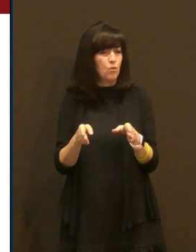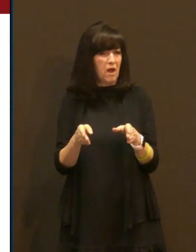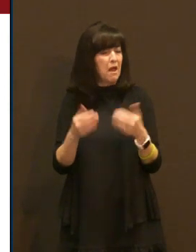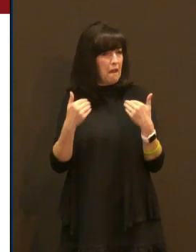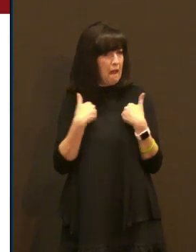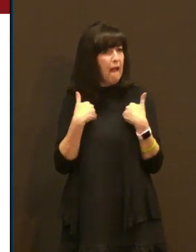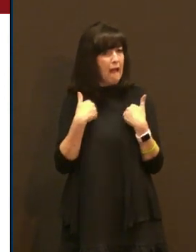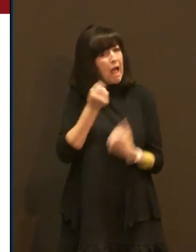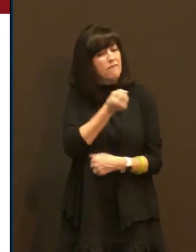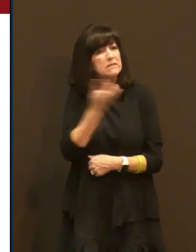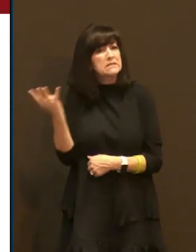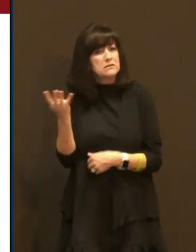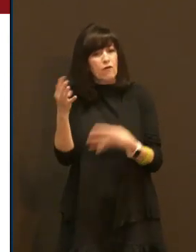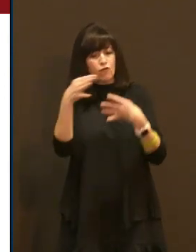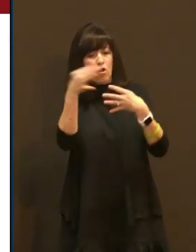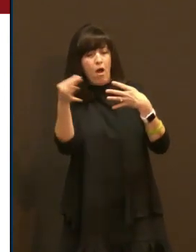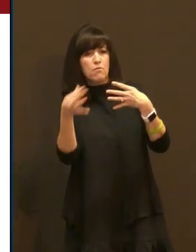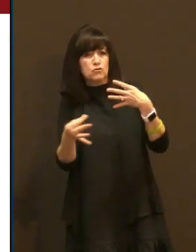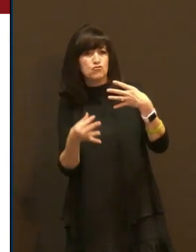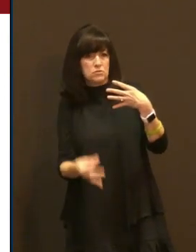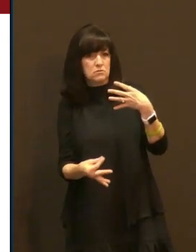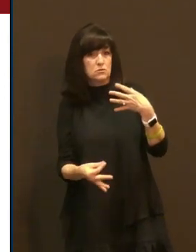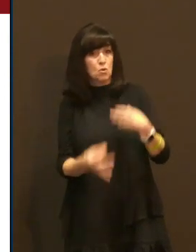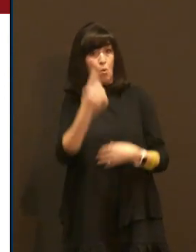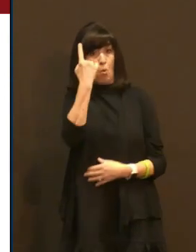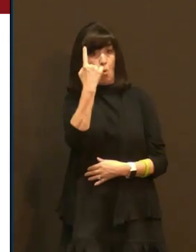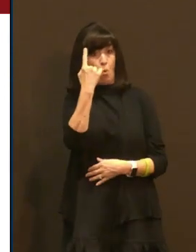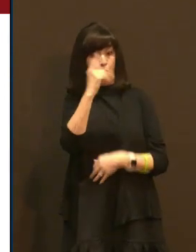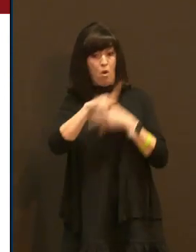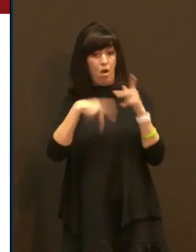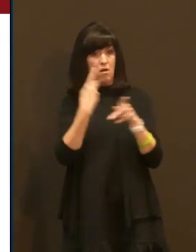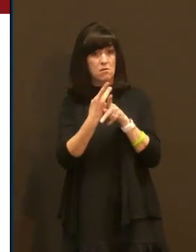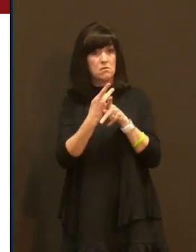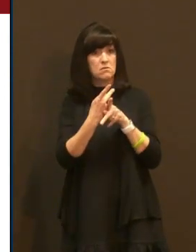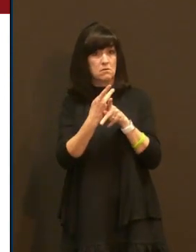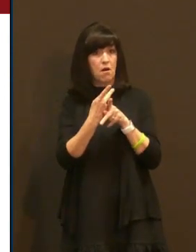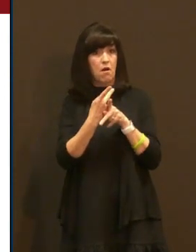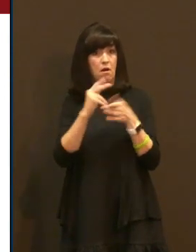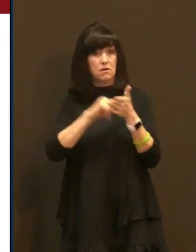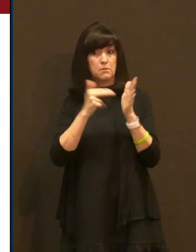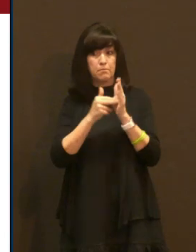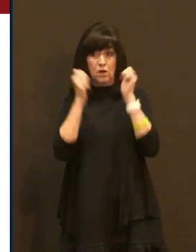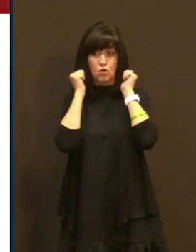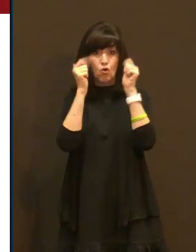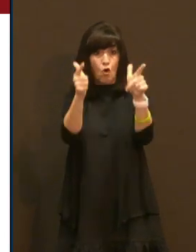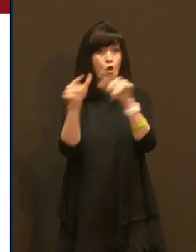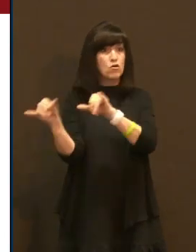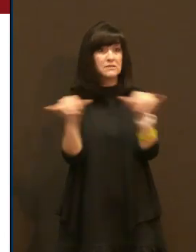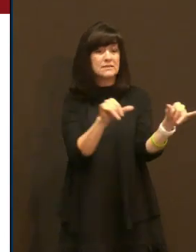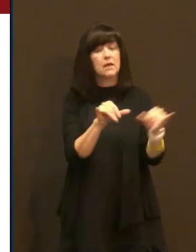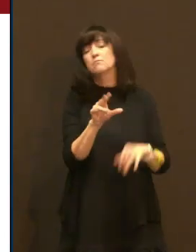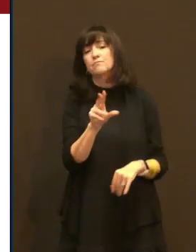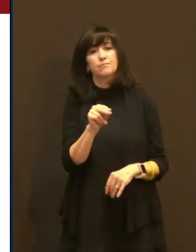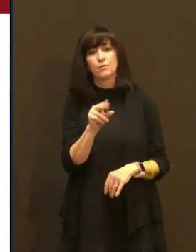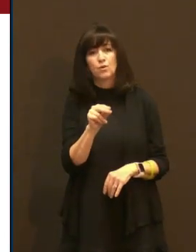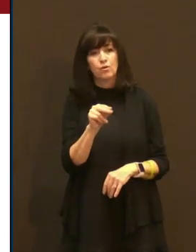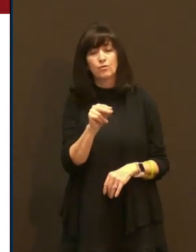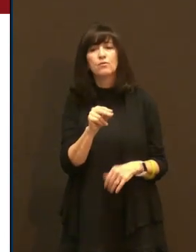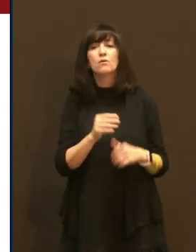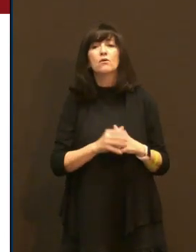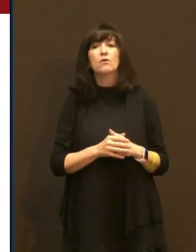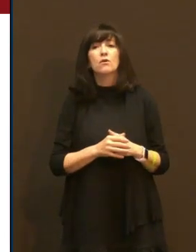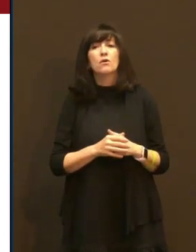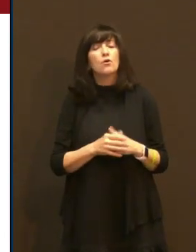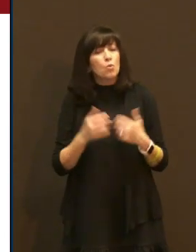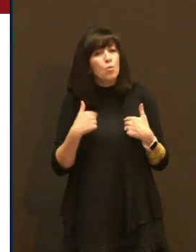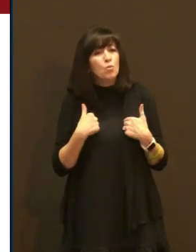a one-size-fits-all, and so we'll work with employees on figuring out what's the best approach for them.